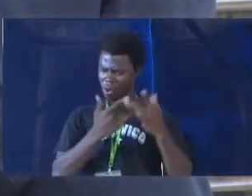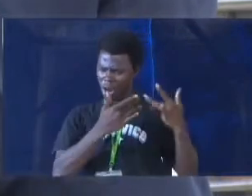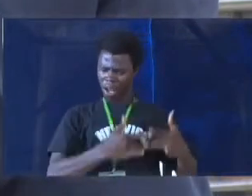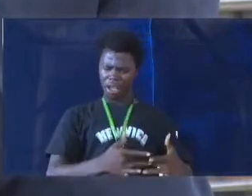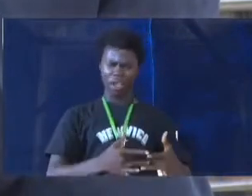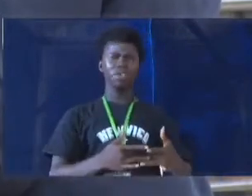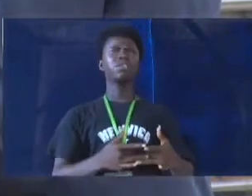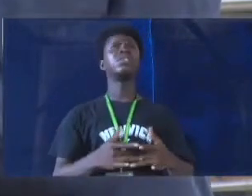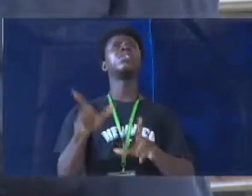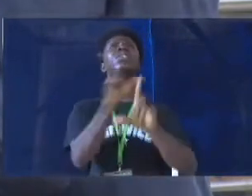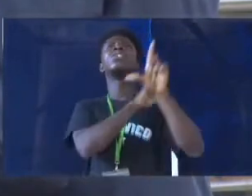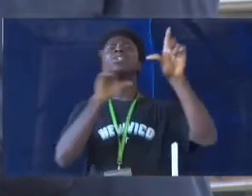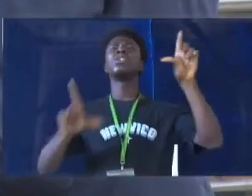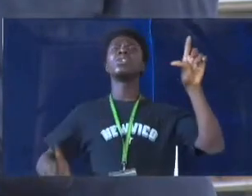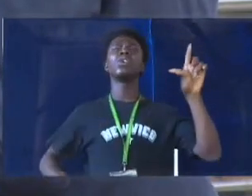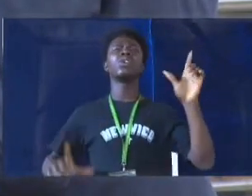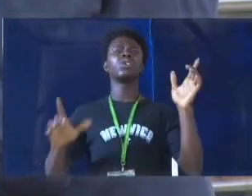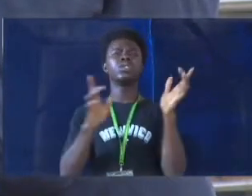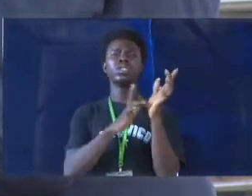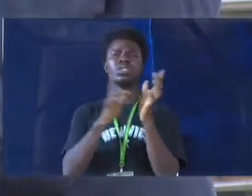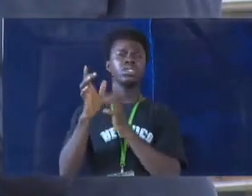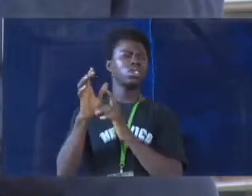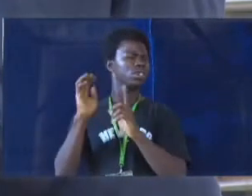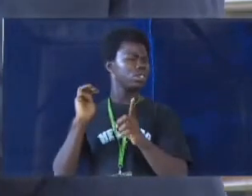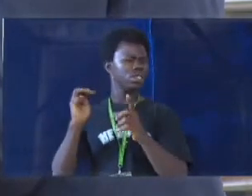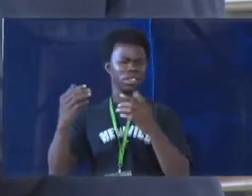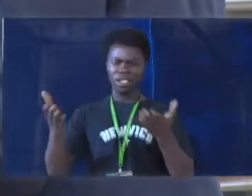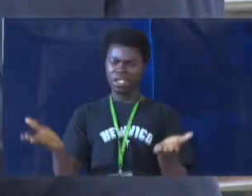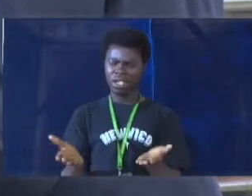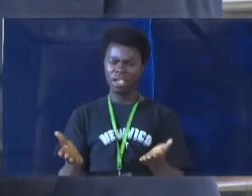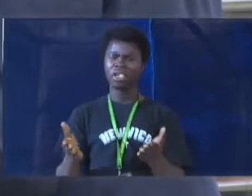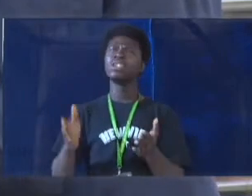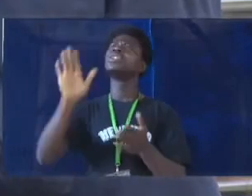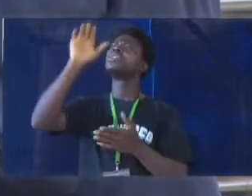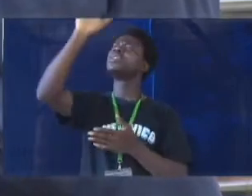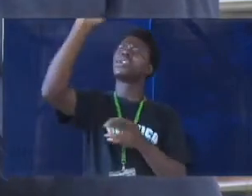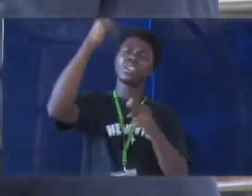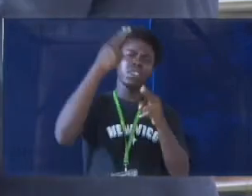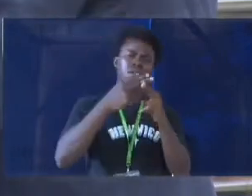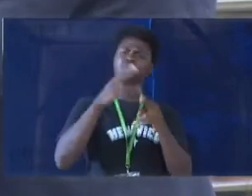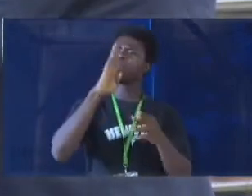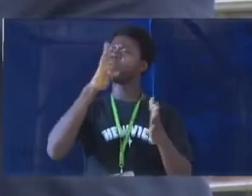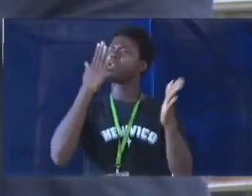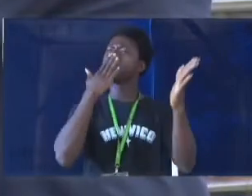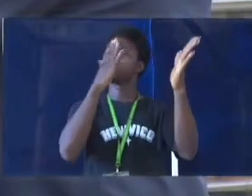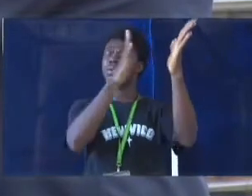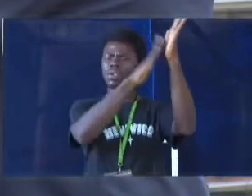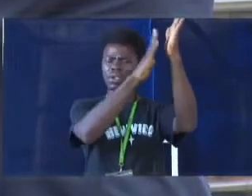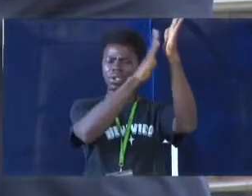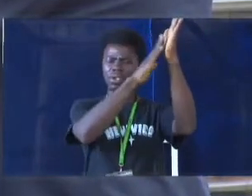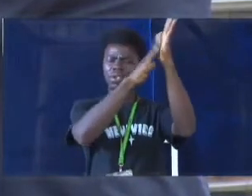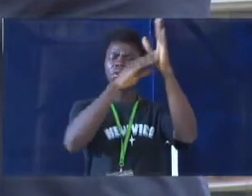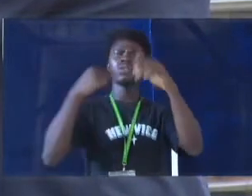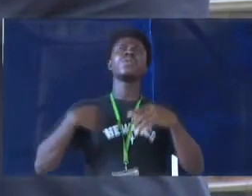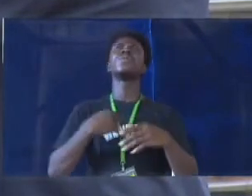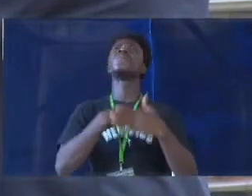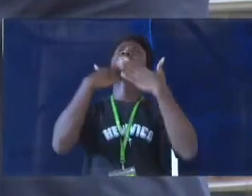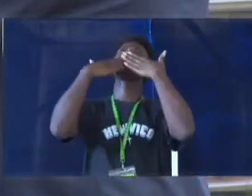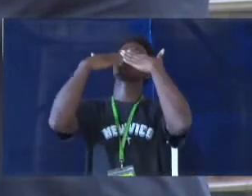Lord Jesus, at the end, your name be praised. We thank you.